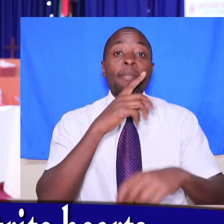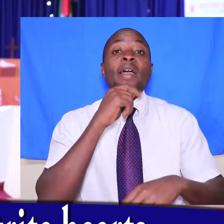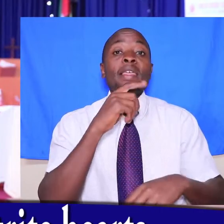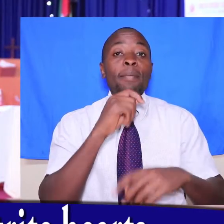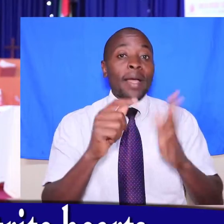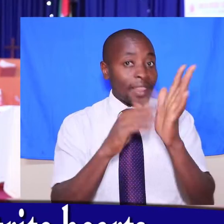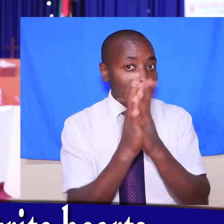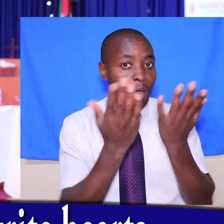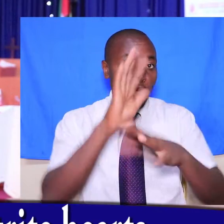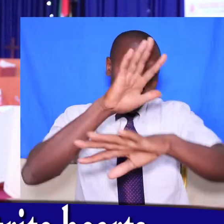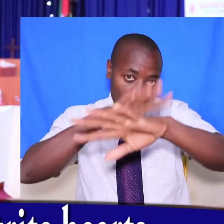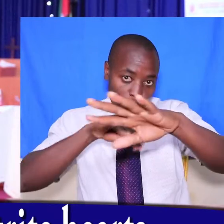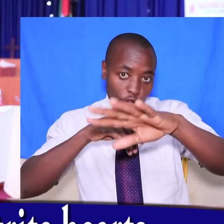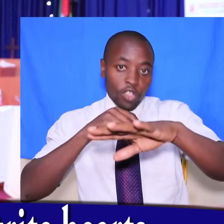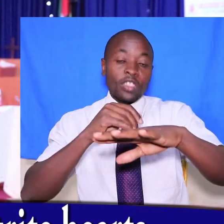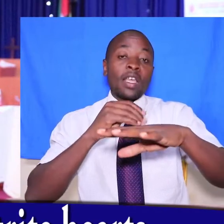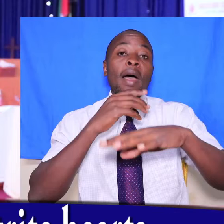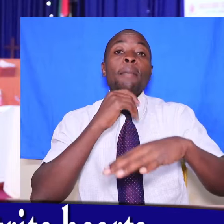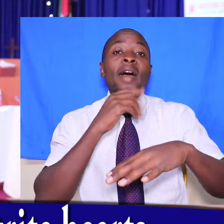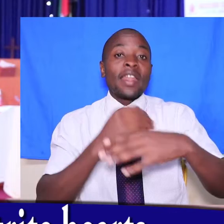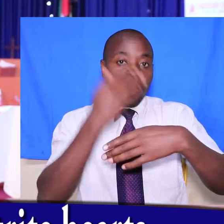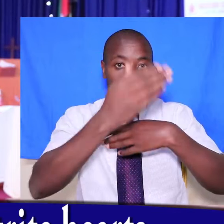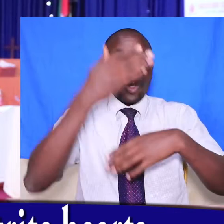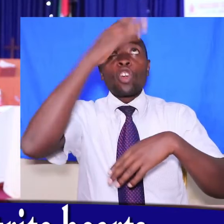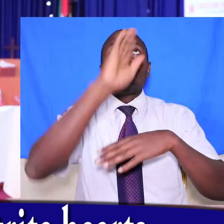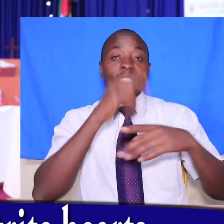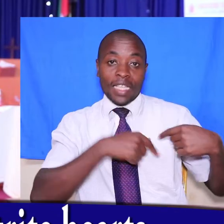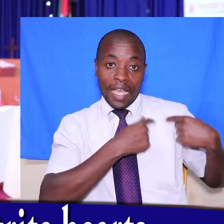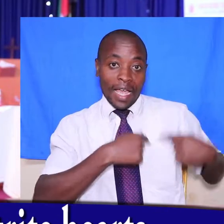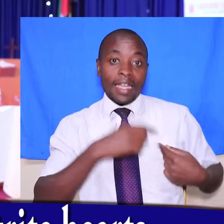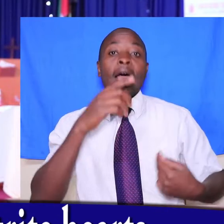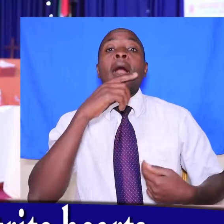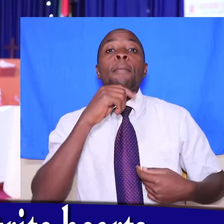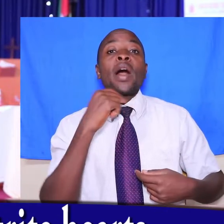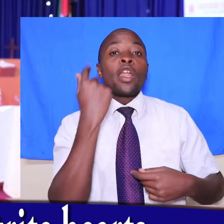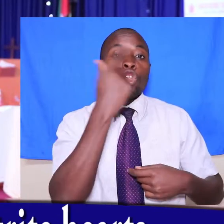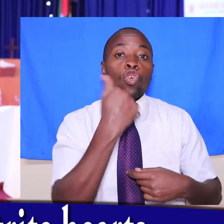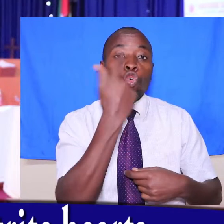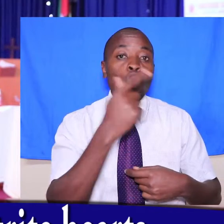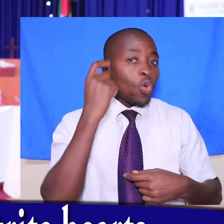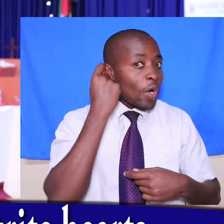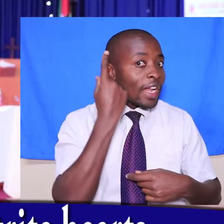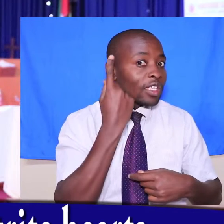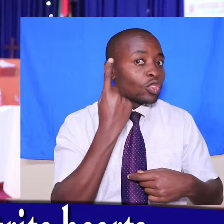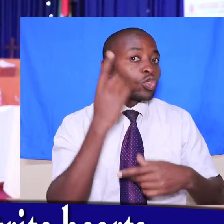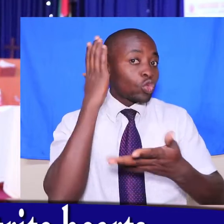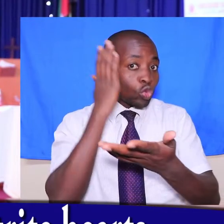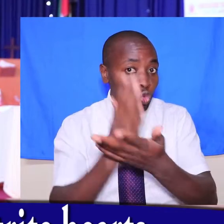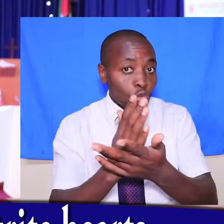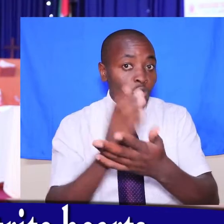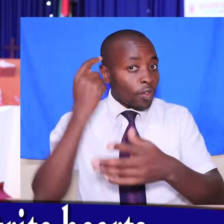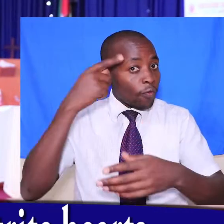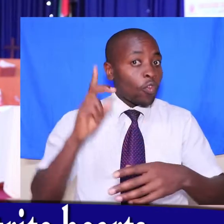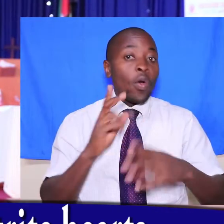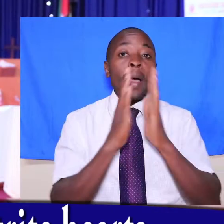the Bible calls a man after God's own heart. It's a man who understood clearly that for our